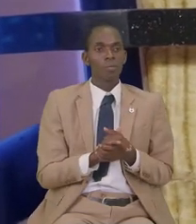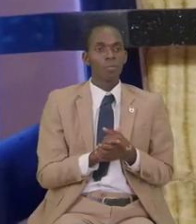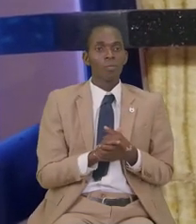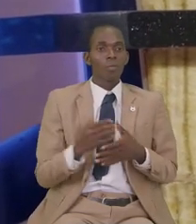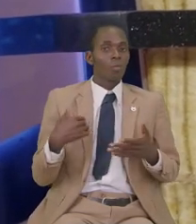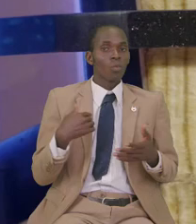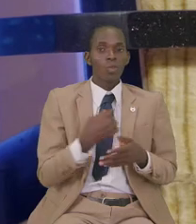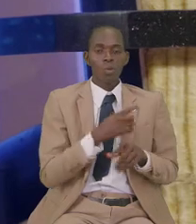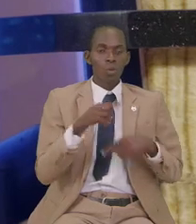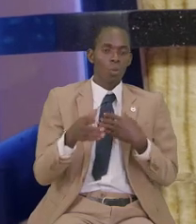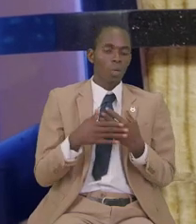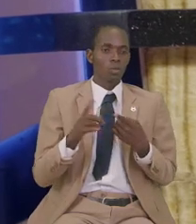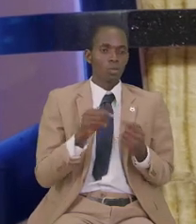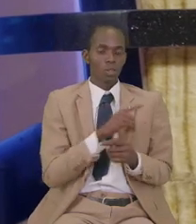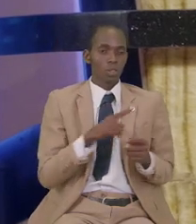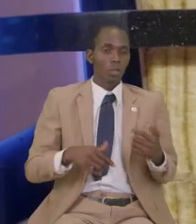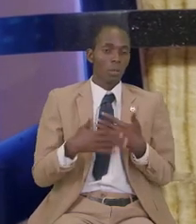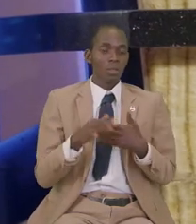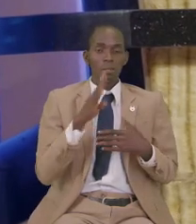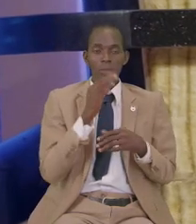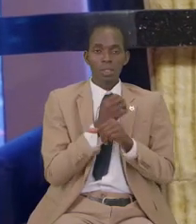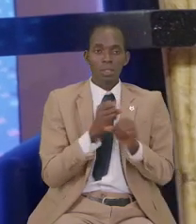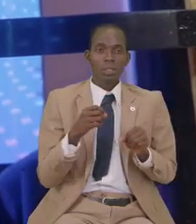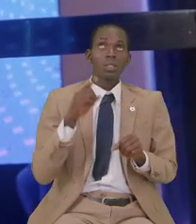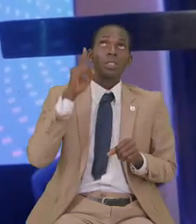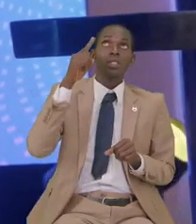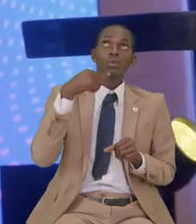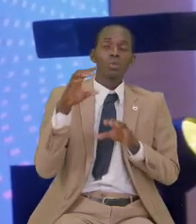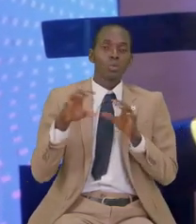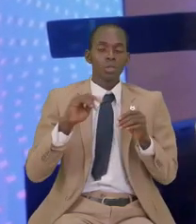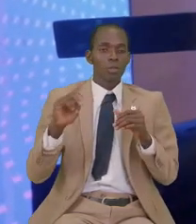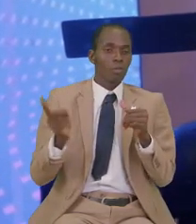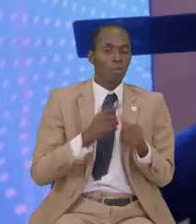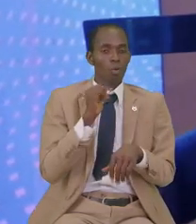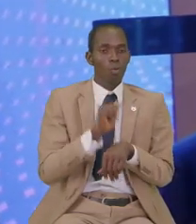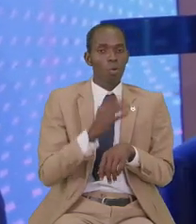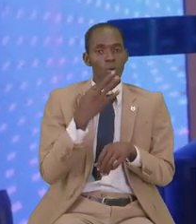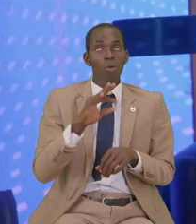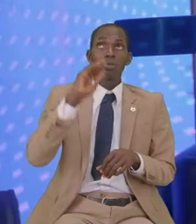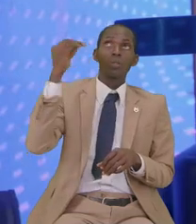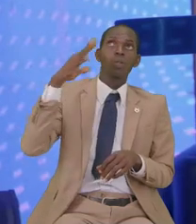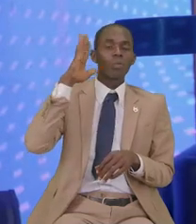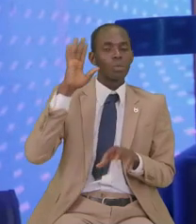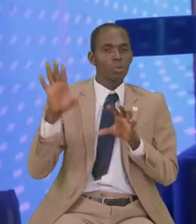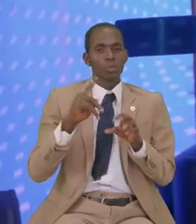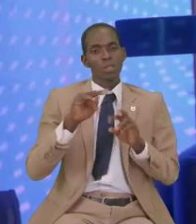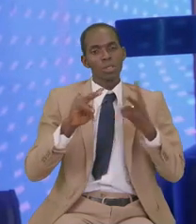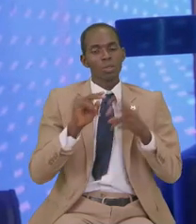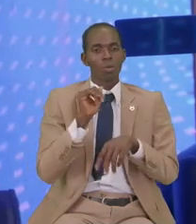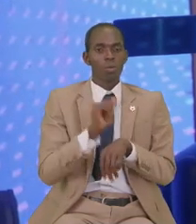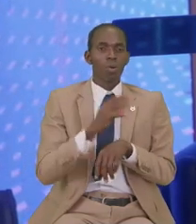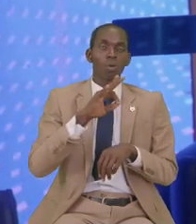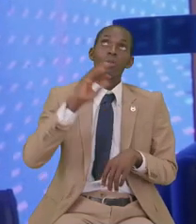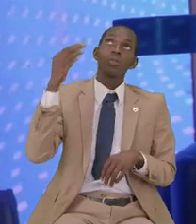go back to the Lord. He who had done the first work of grace, he will do the second work of grace as well.